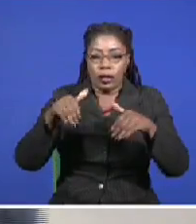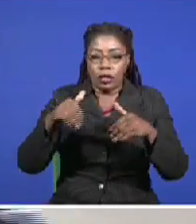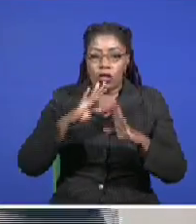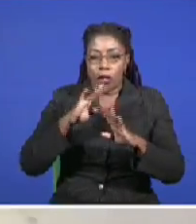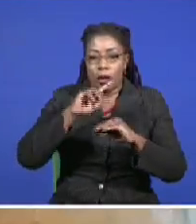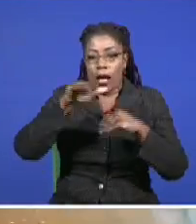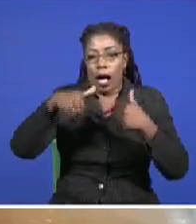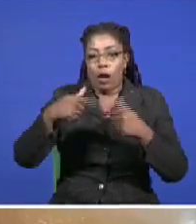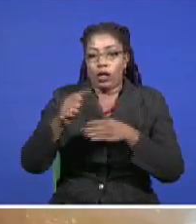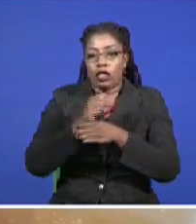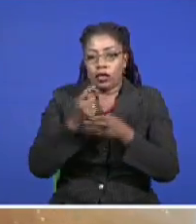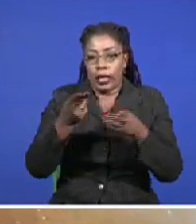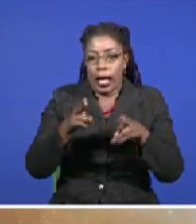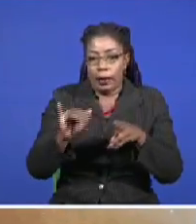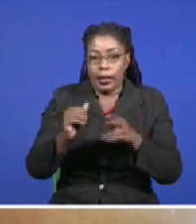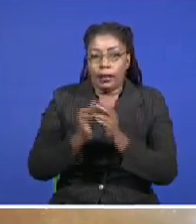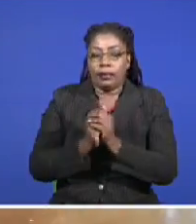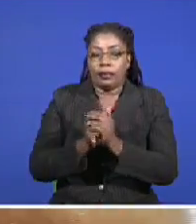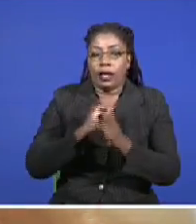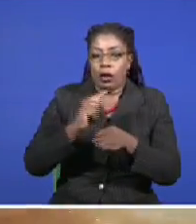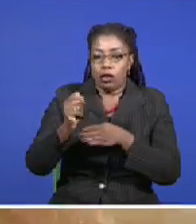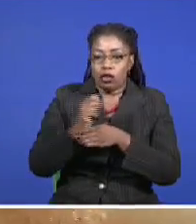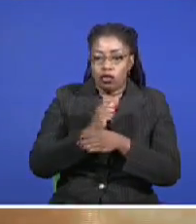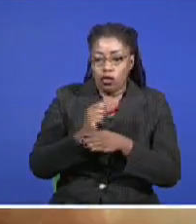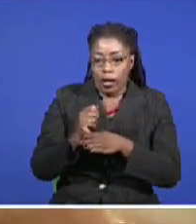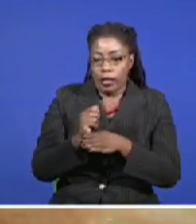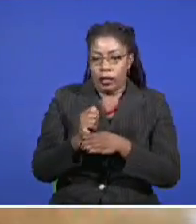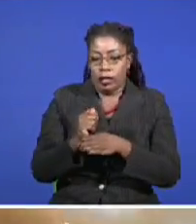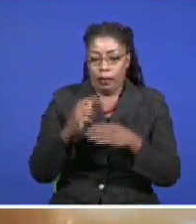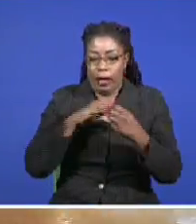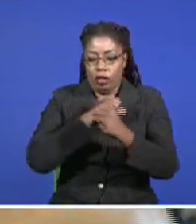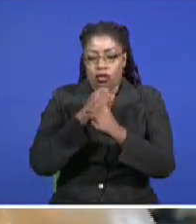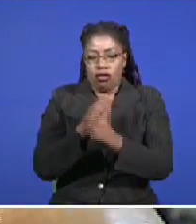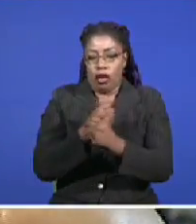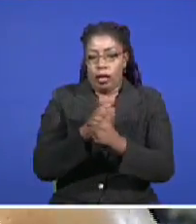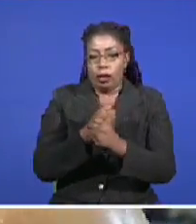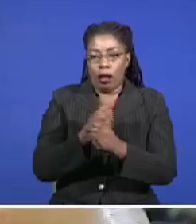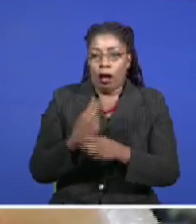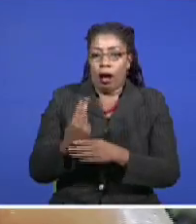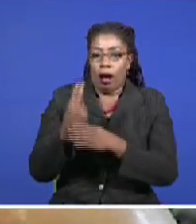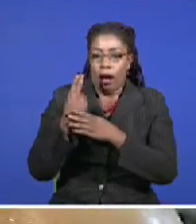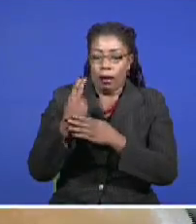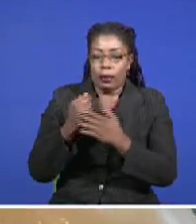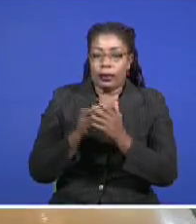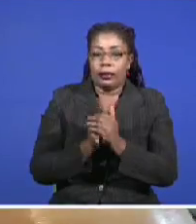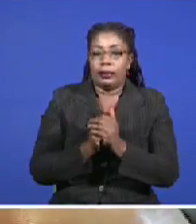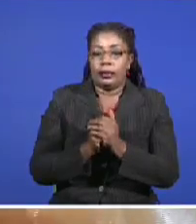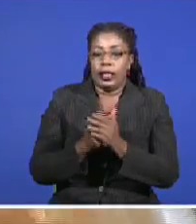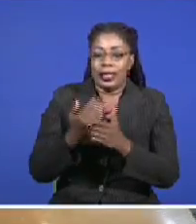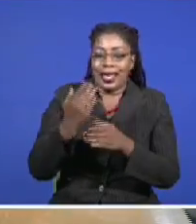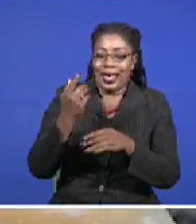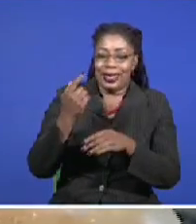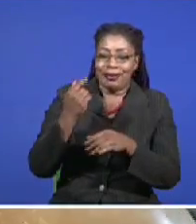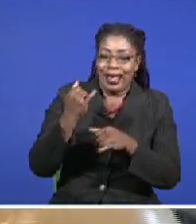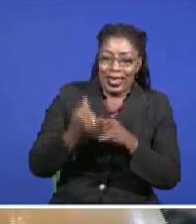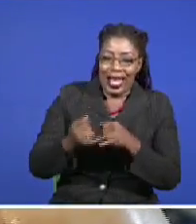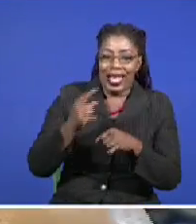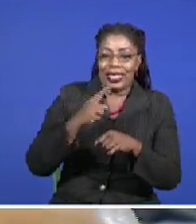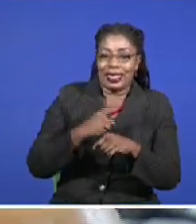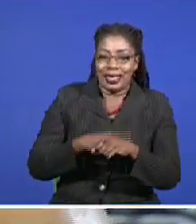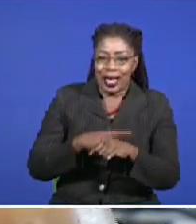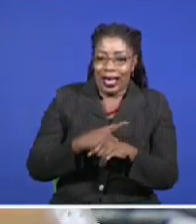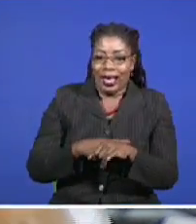been going. I just been training to get my endurance up, my stamina up, get my gas tank up, because last time, the last BOMAC, I don't